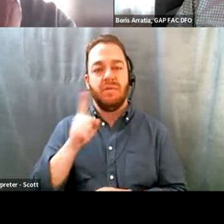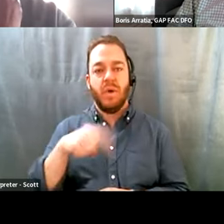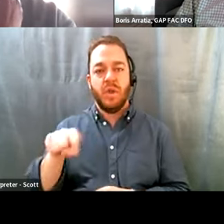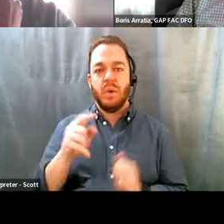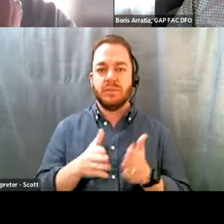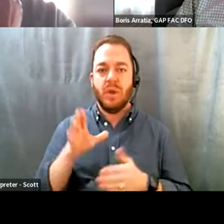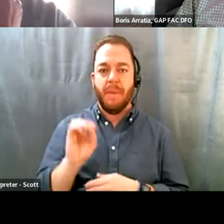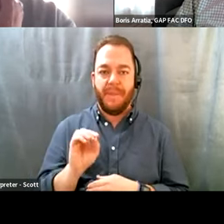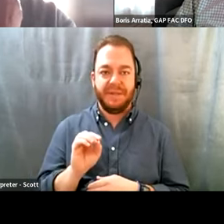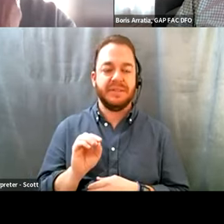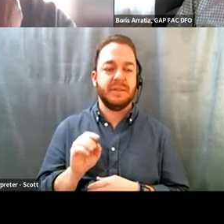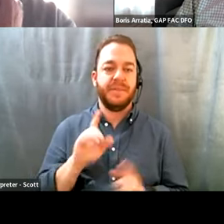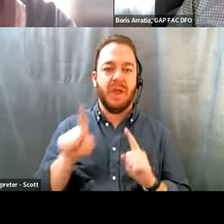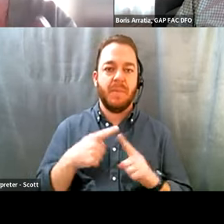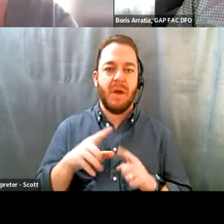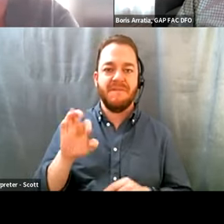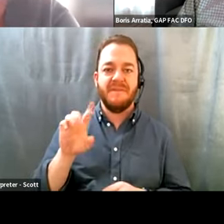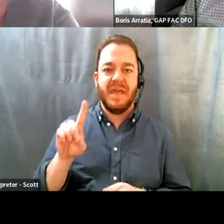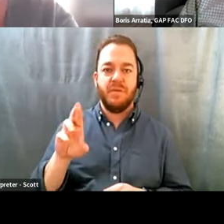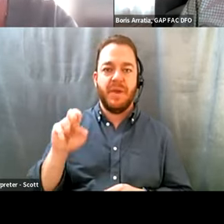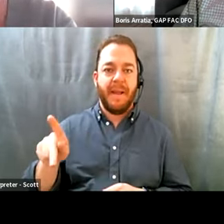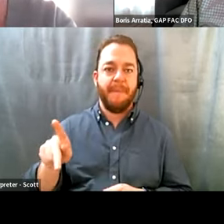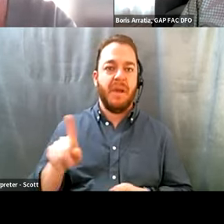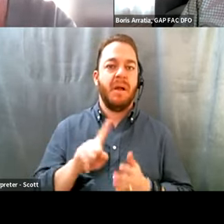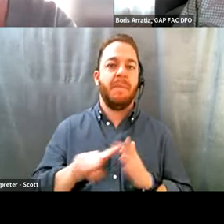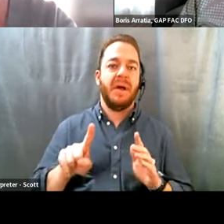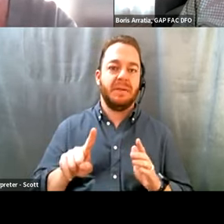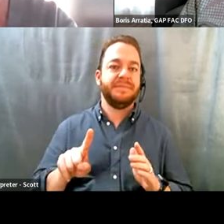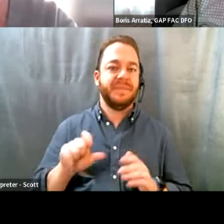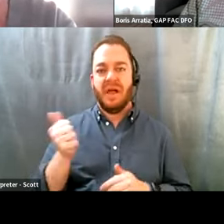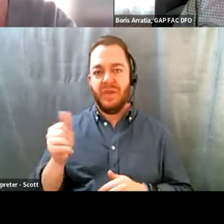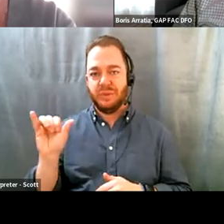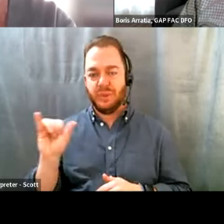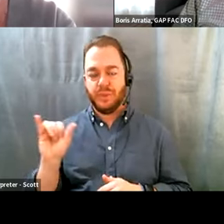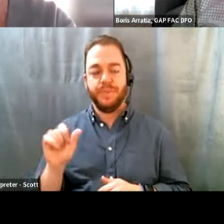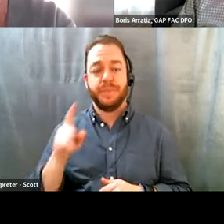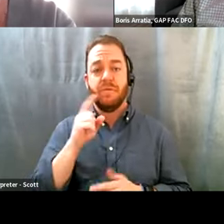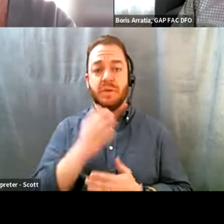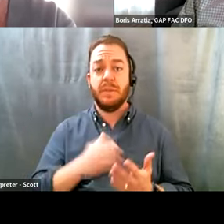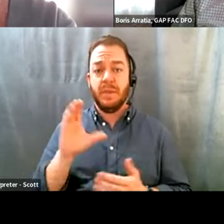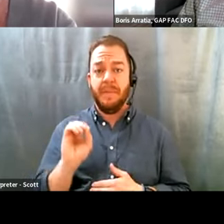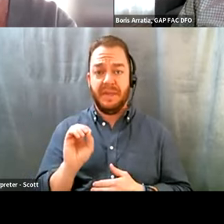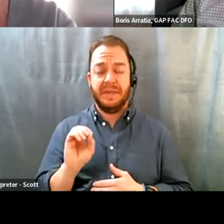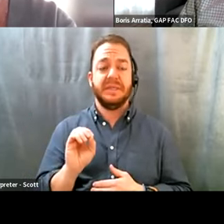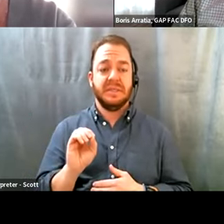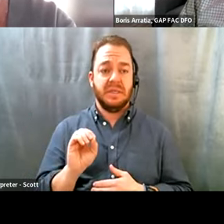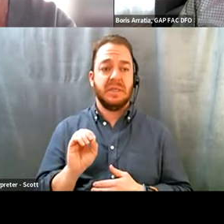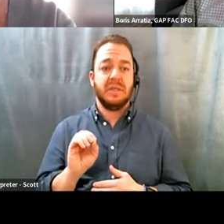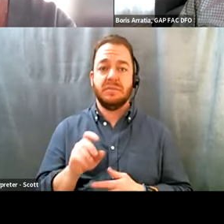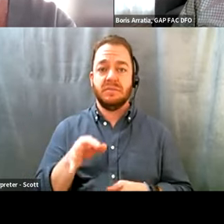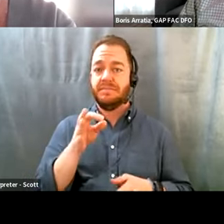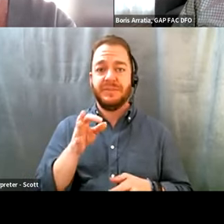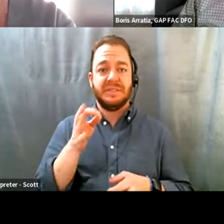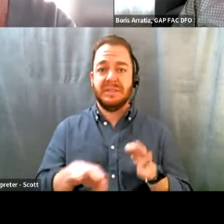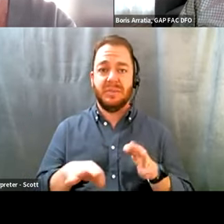smaller companies. You know, we're talking about FedRAMP, but there can be others. You know, quite frankly, for some of these companies, even simply getting